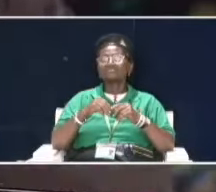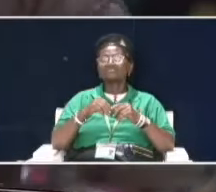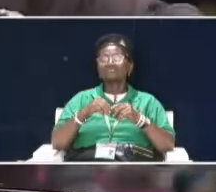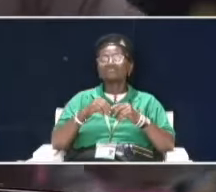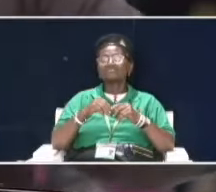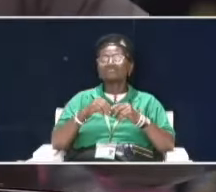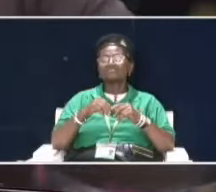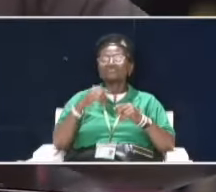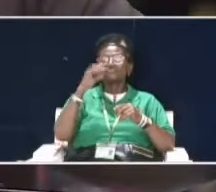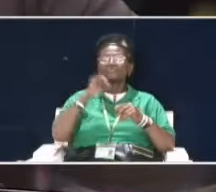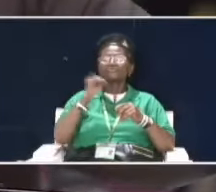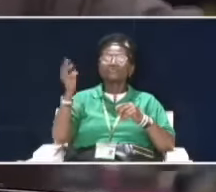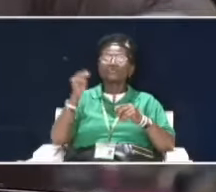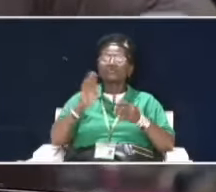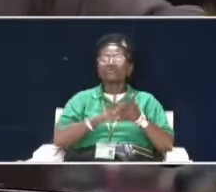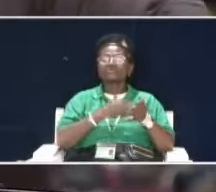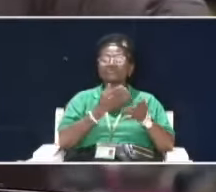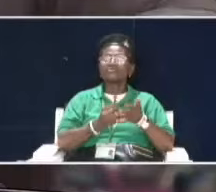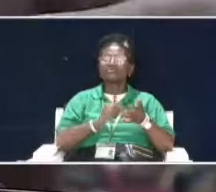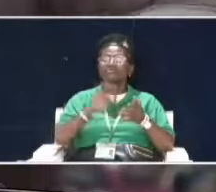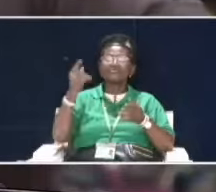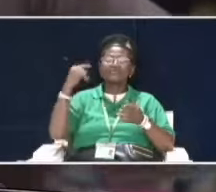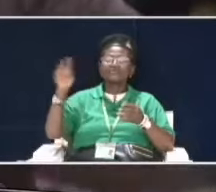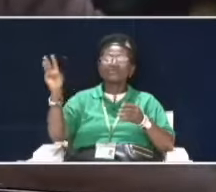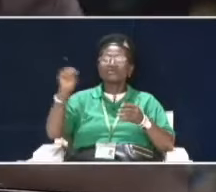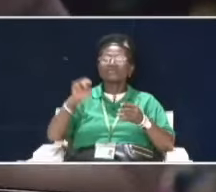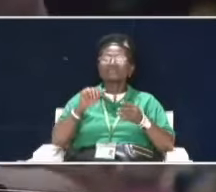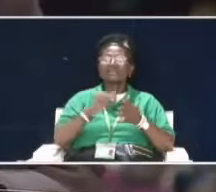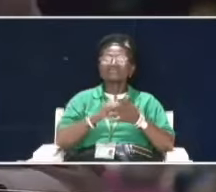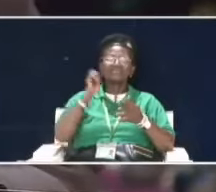who was proving to them that he was a great man.